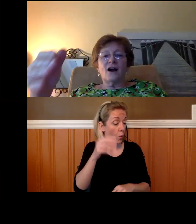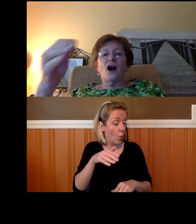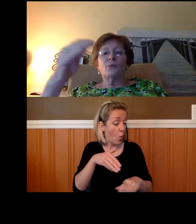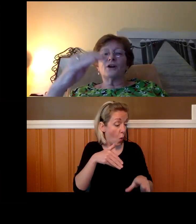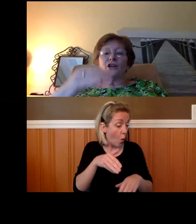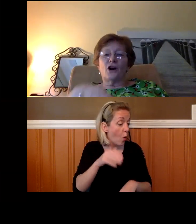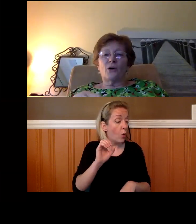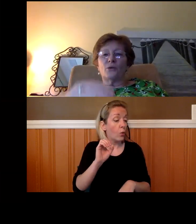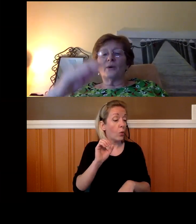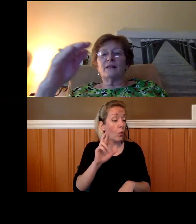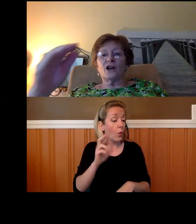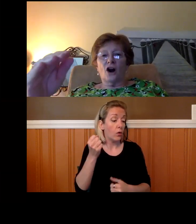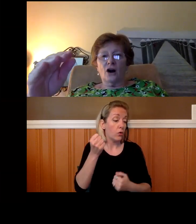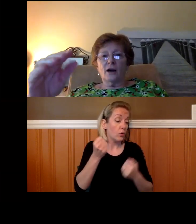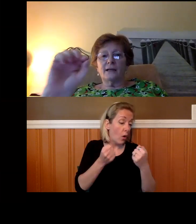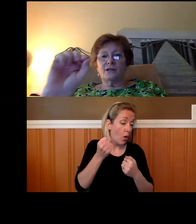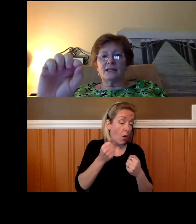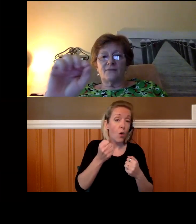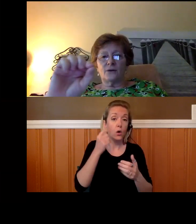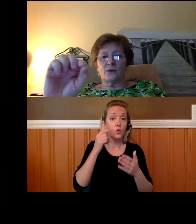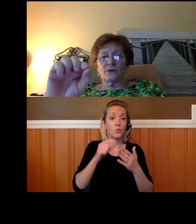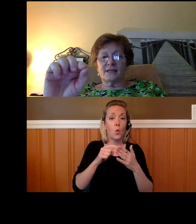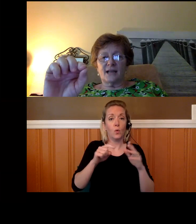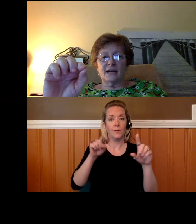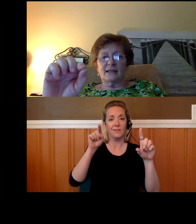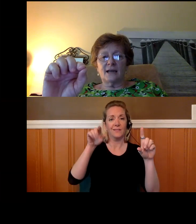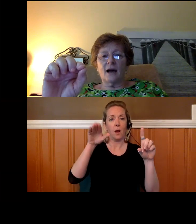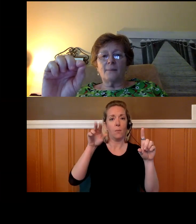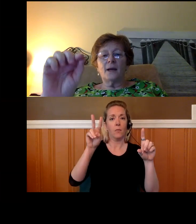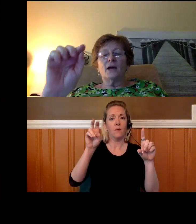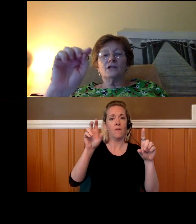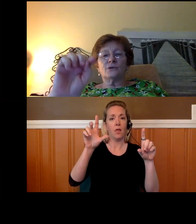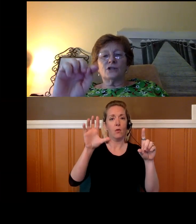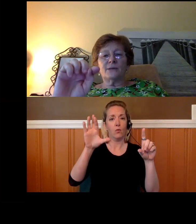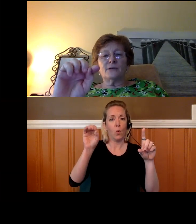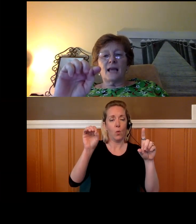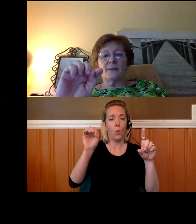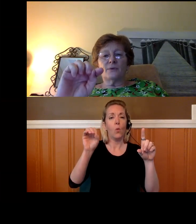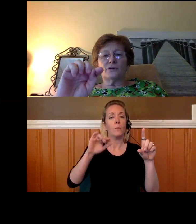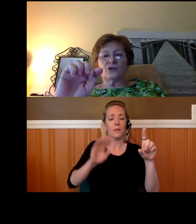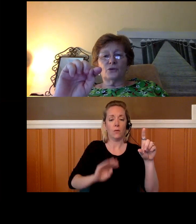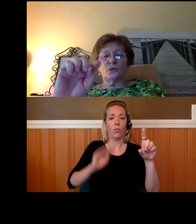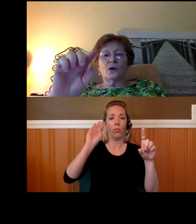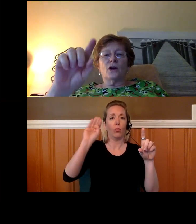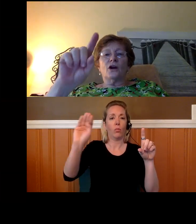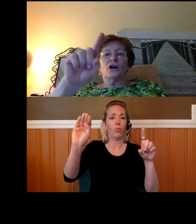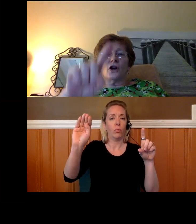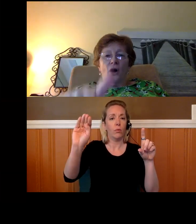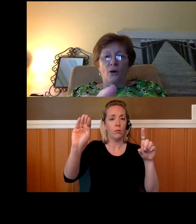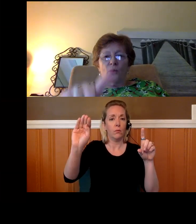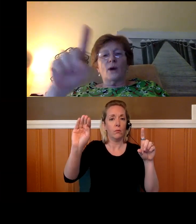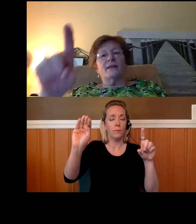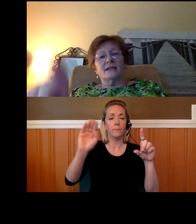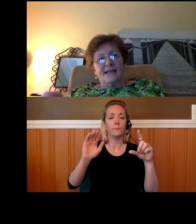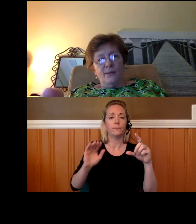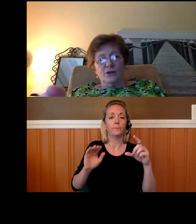going to go in the car. And you see the Velcro on the sign at the top. So she was able to go and then